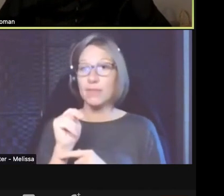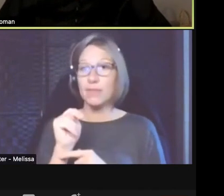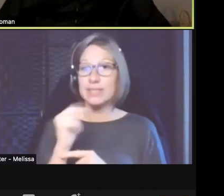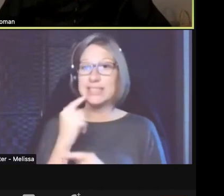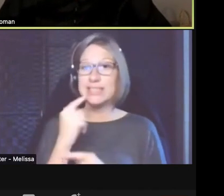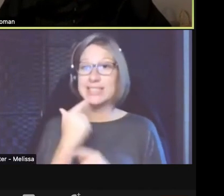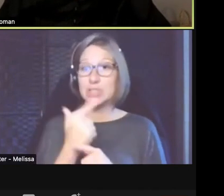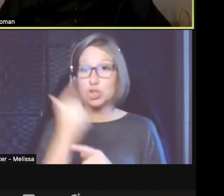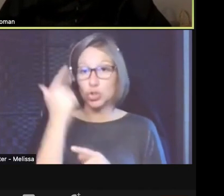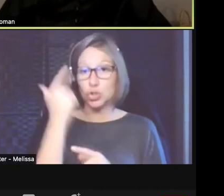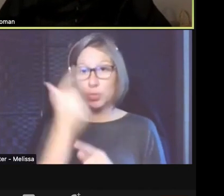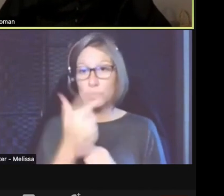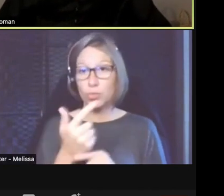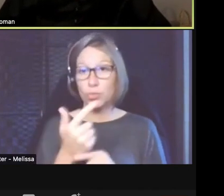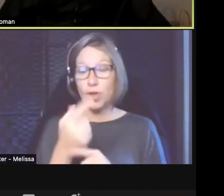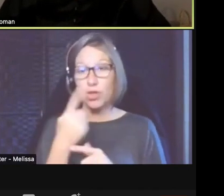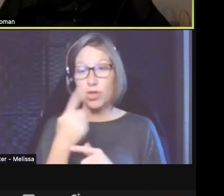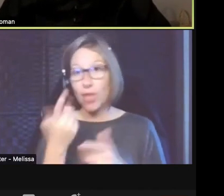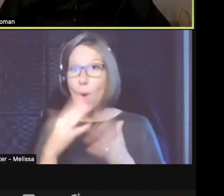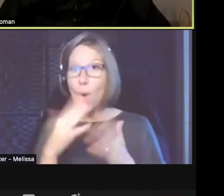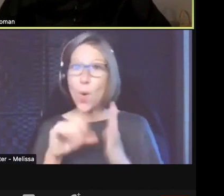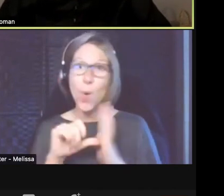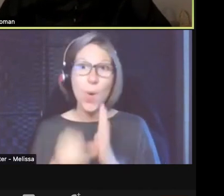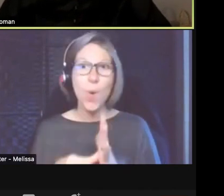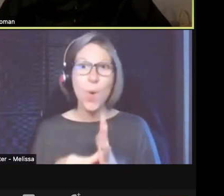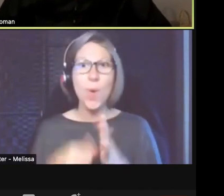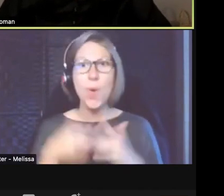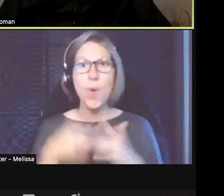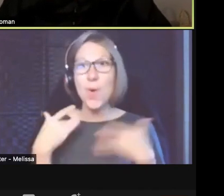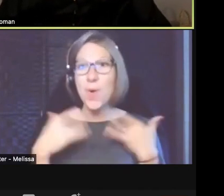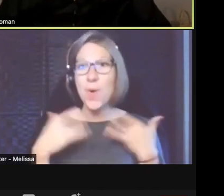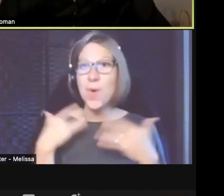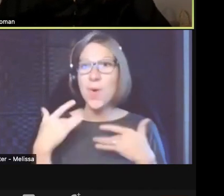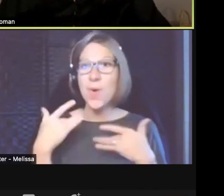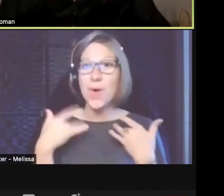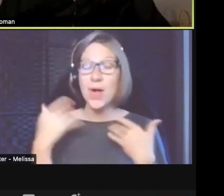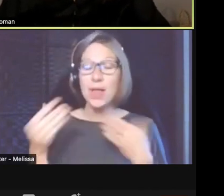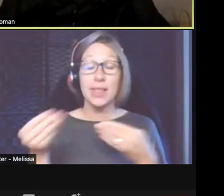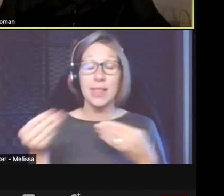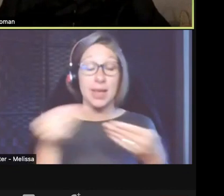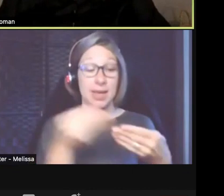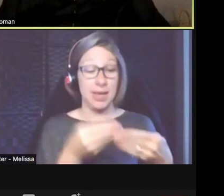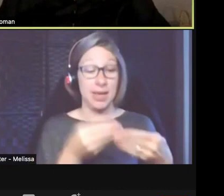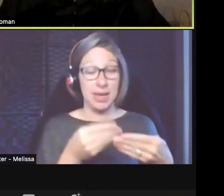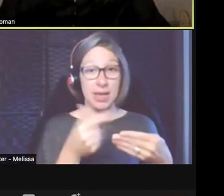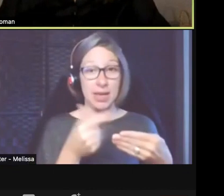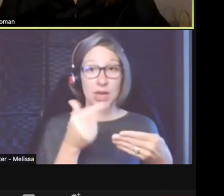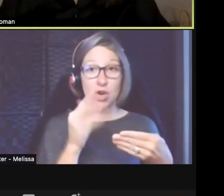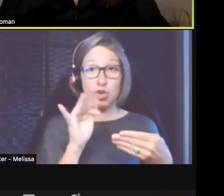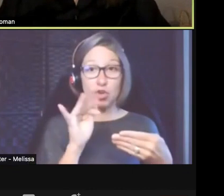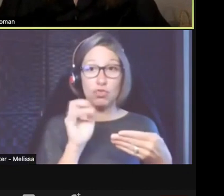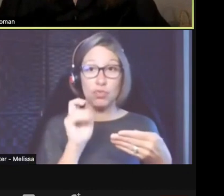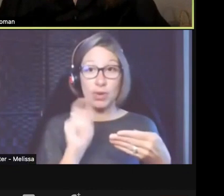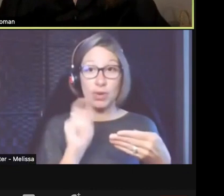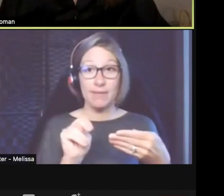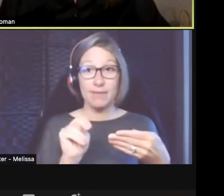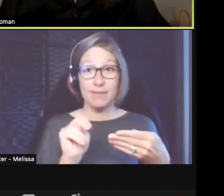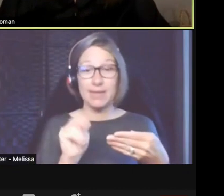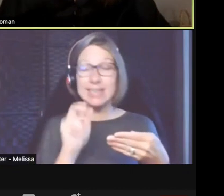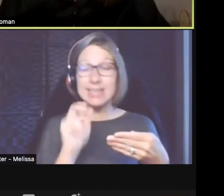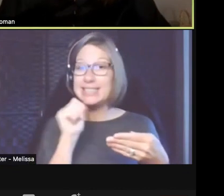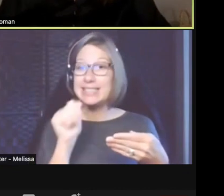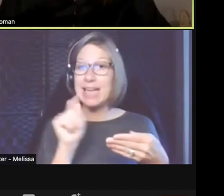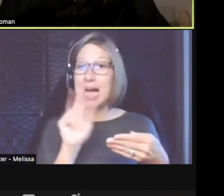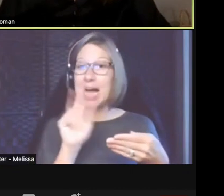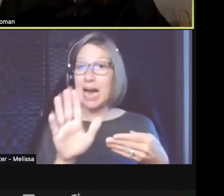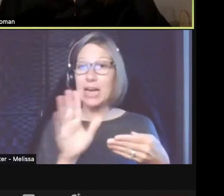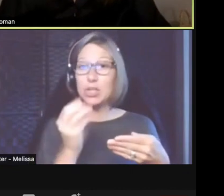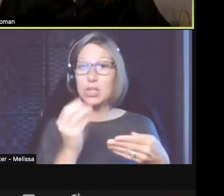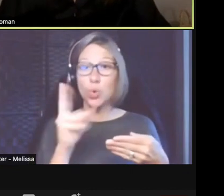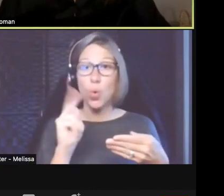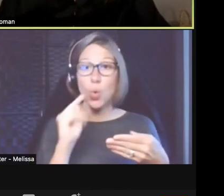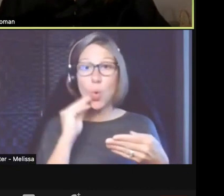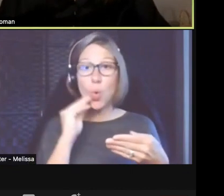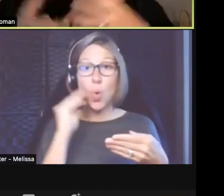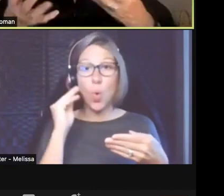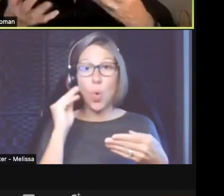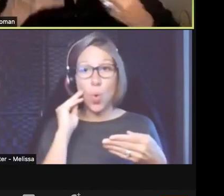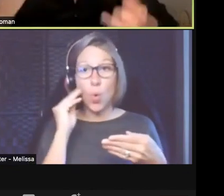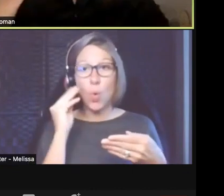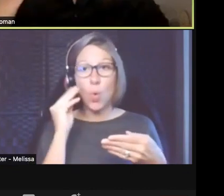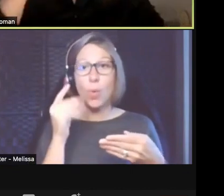were, impressed and excited. And then it was shown to Griffin. Now, Griffin is not at his own home. He's